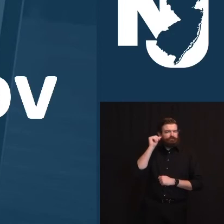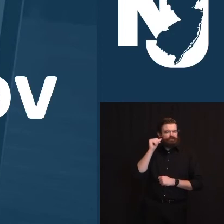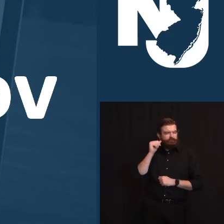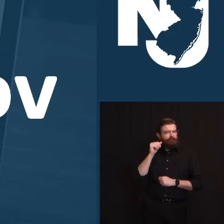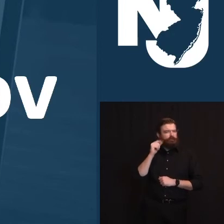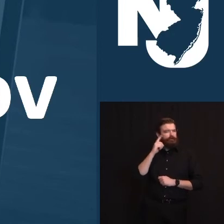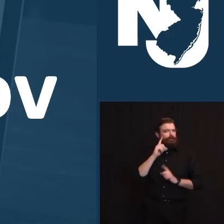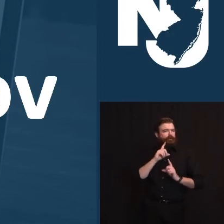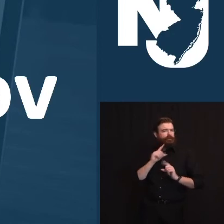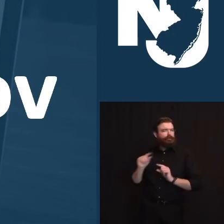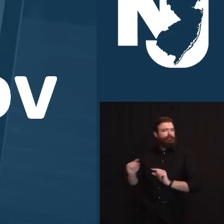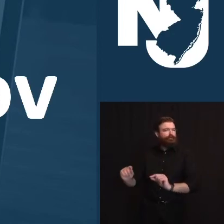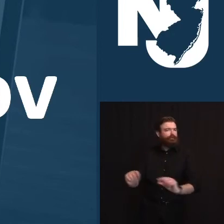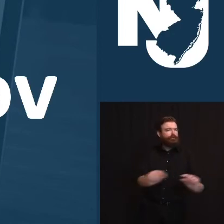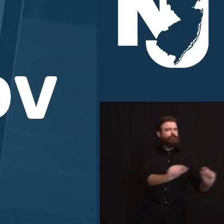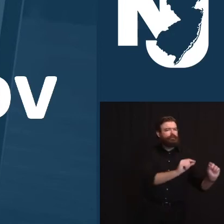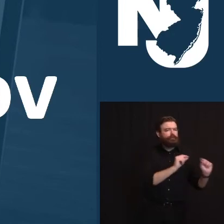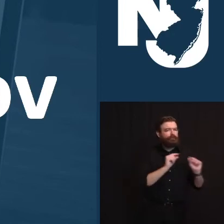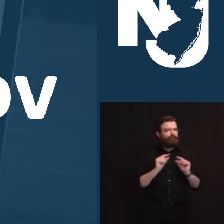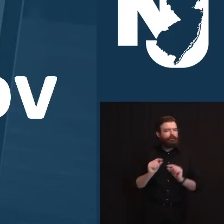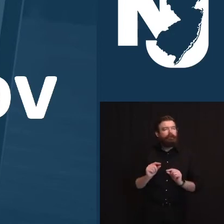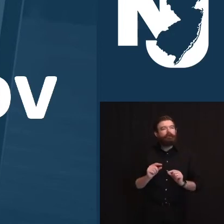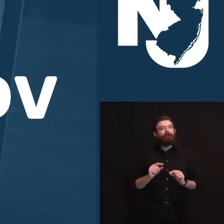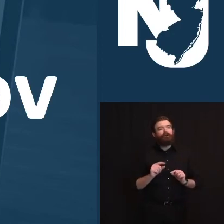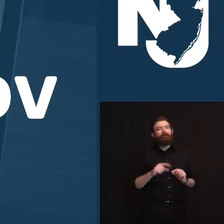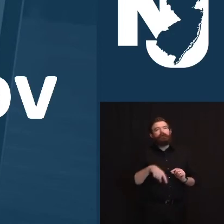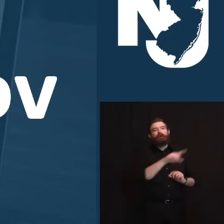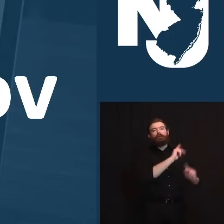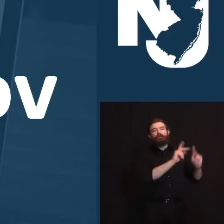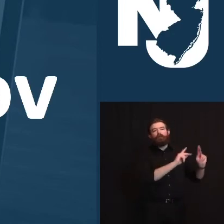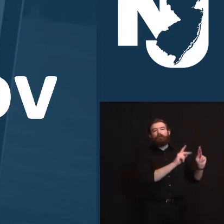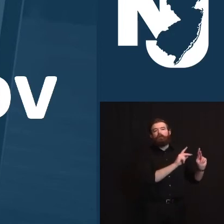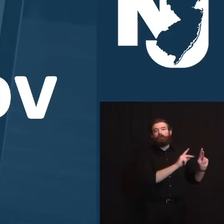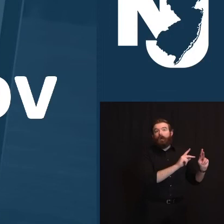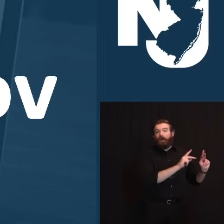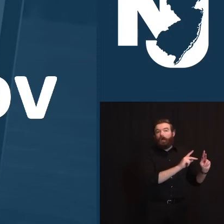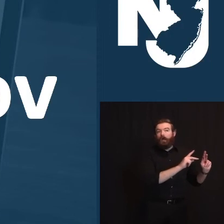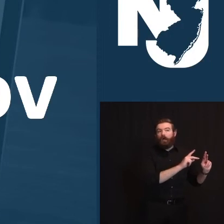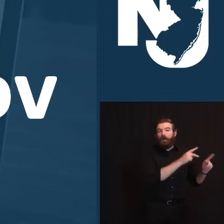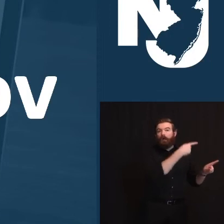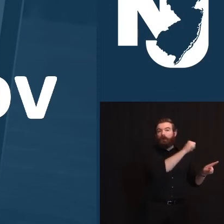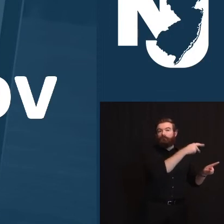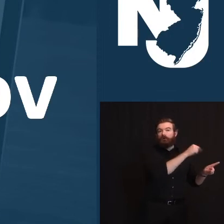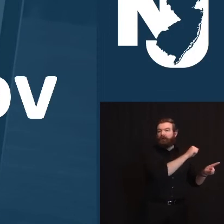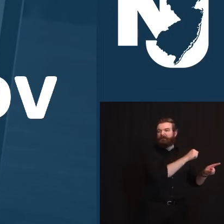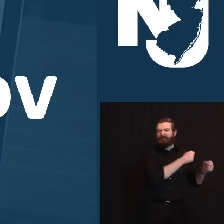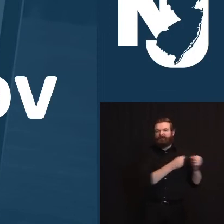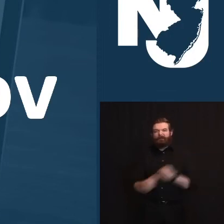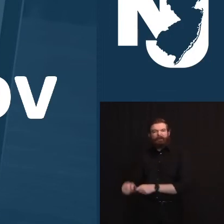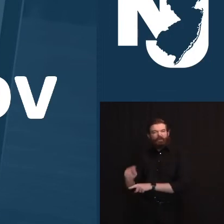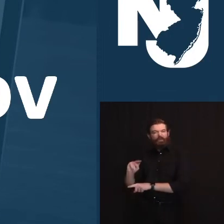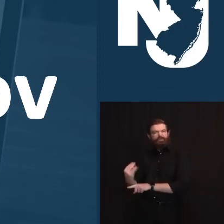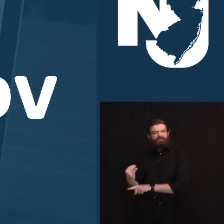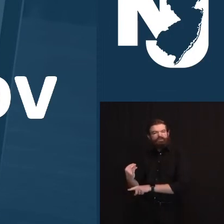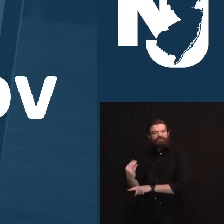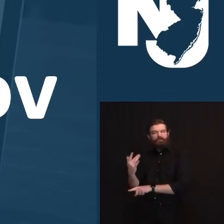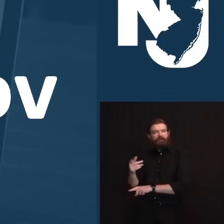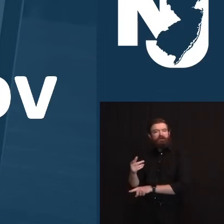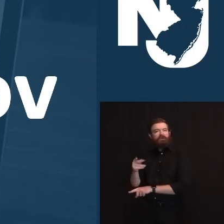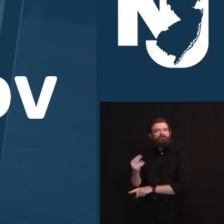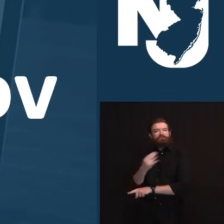over to Jersey from Pennsylvania because you all have set it up so well. And I reiterated, and I think you would want me to reiterate, Judy, that you can